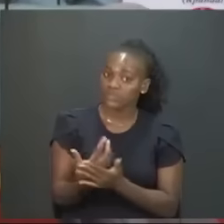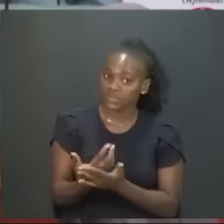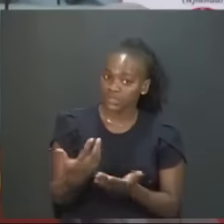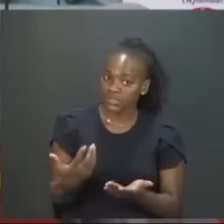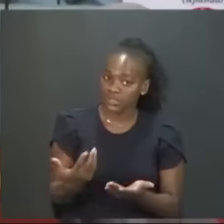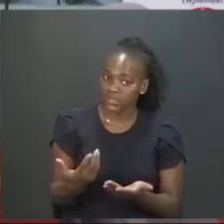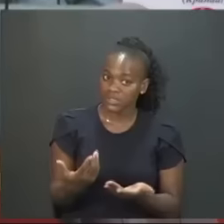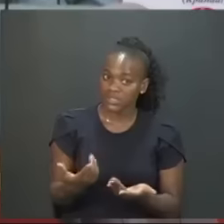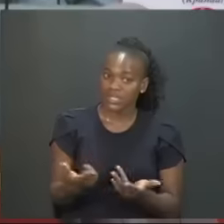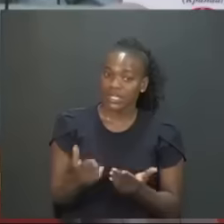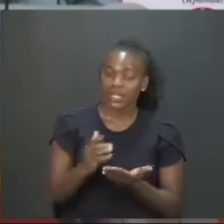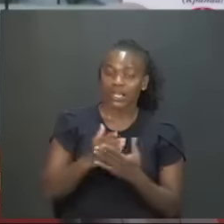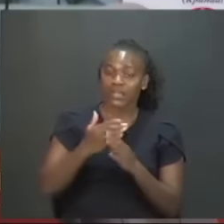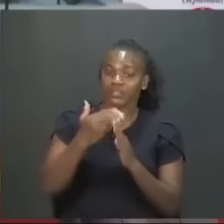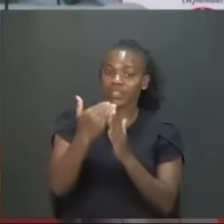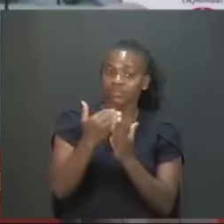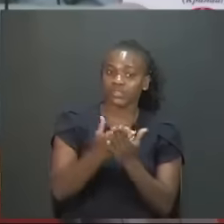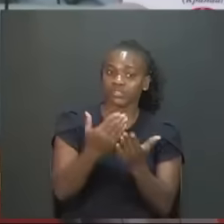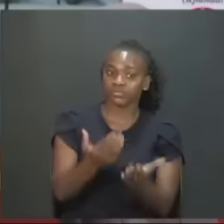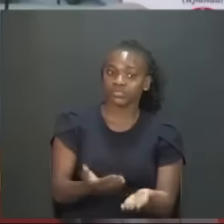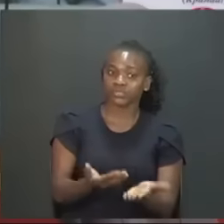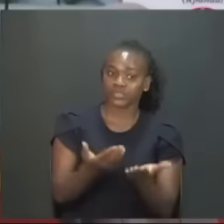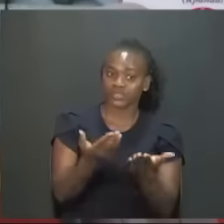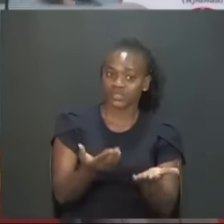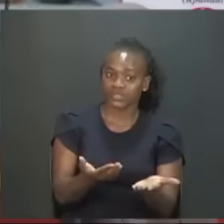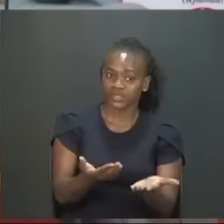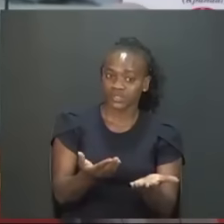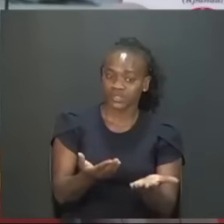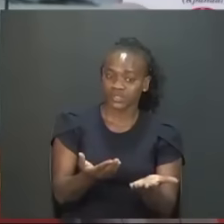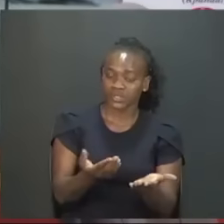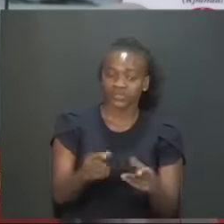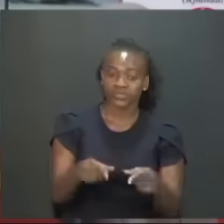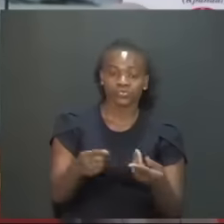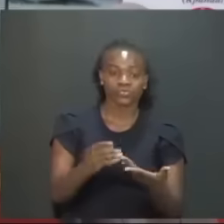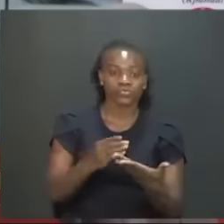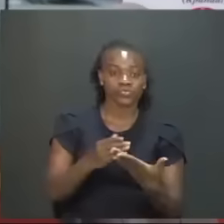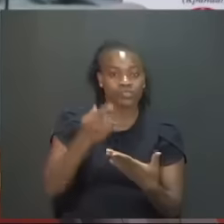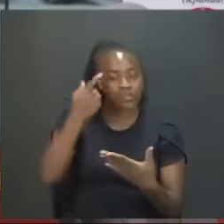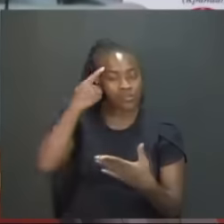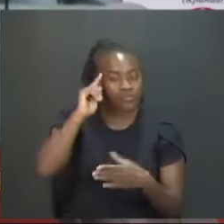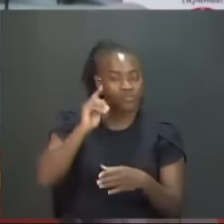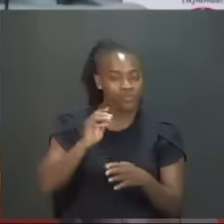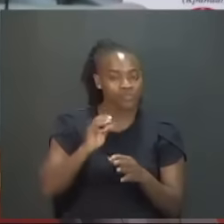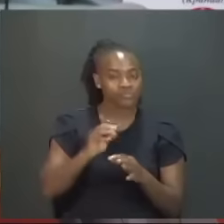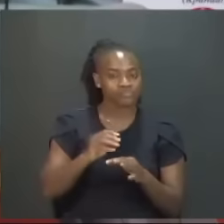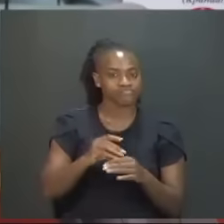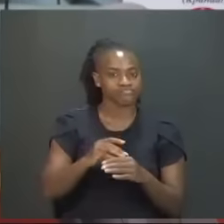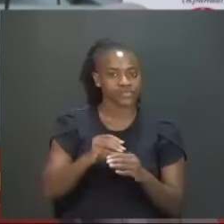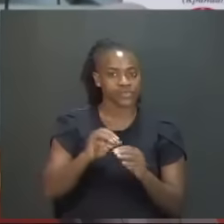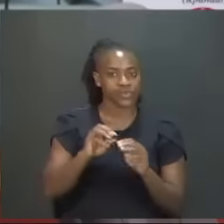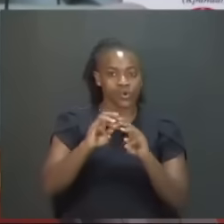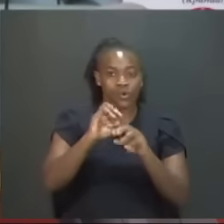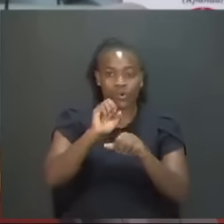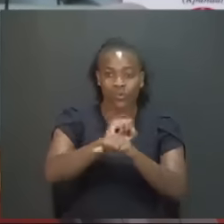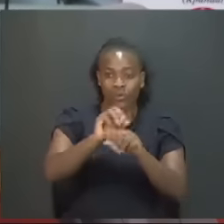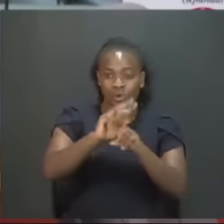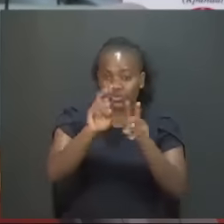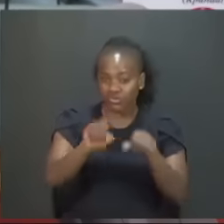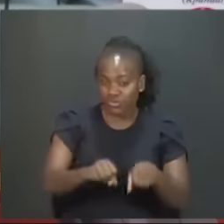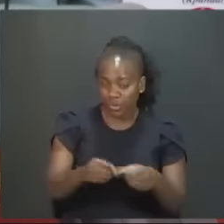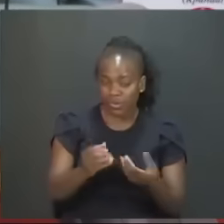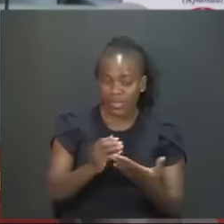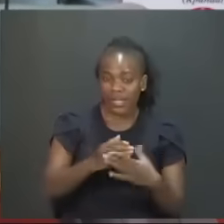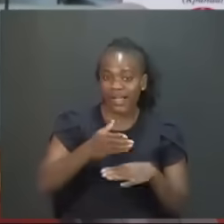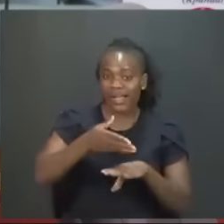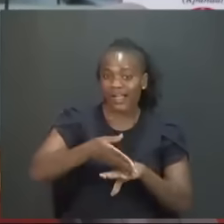when the budget is presented, we go, this is the cycle, we go for post-budget workshop. When we come back, we are